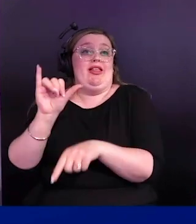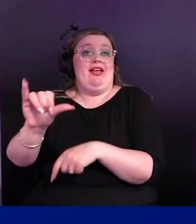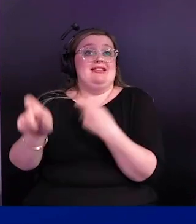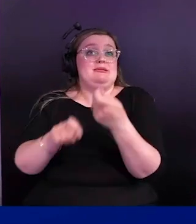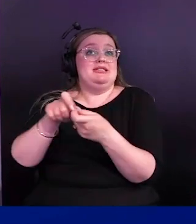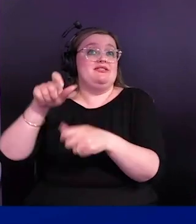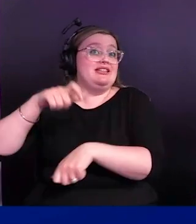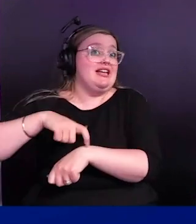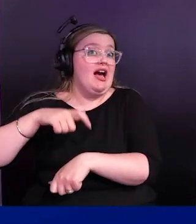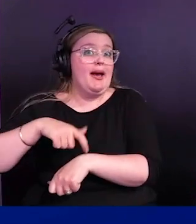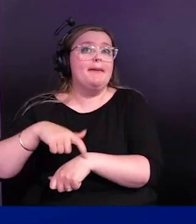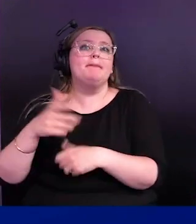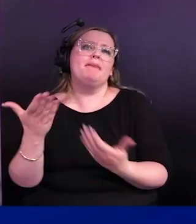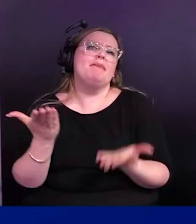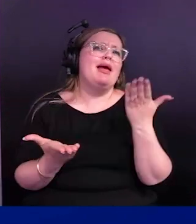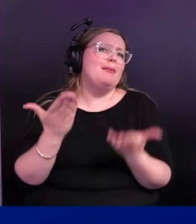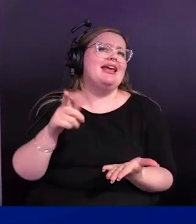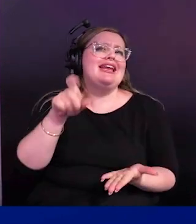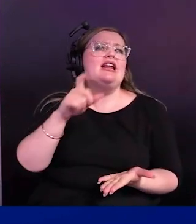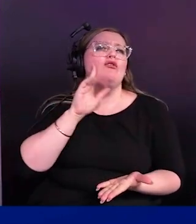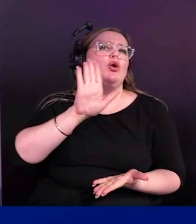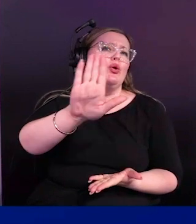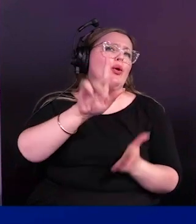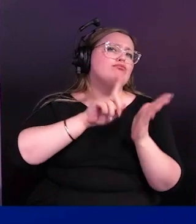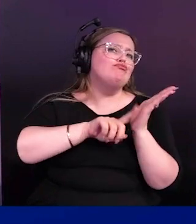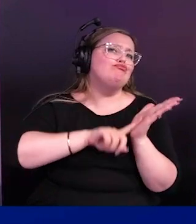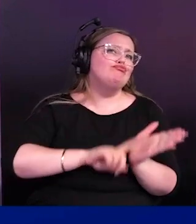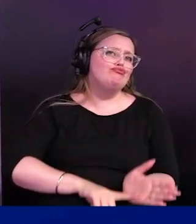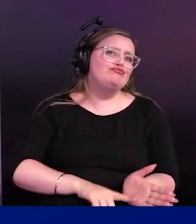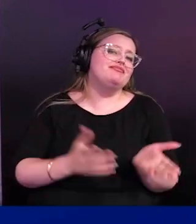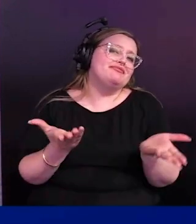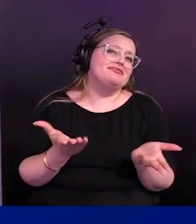this is something you might need for your investigation purposes.